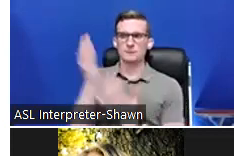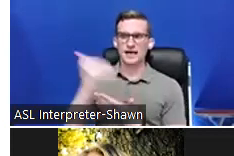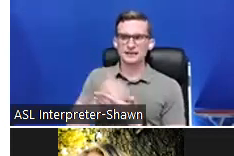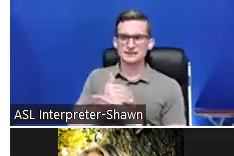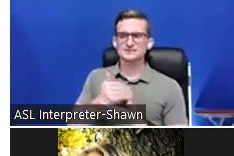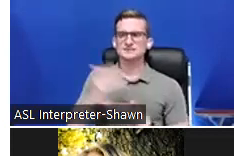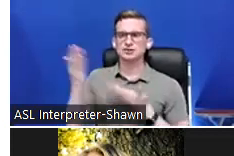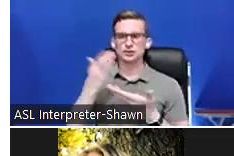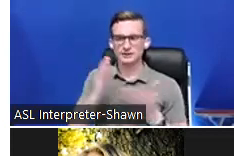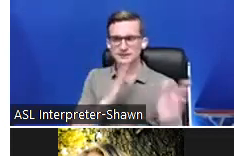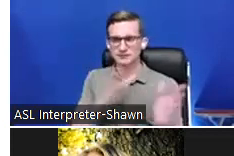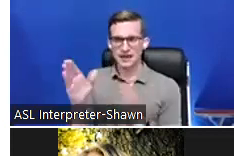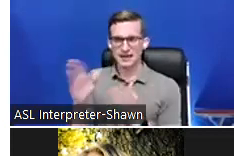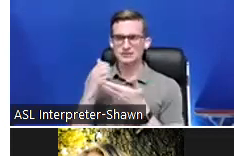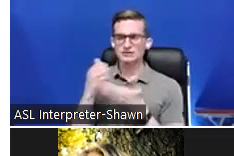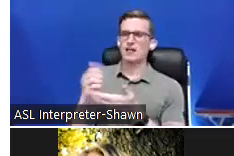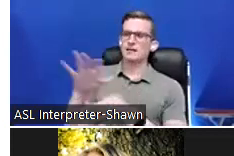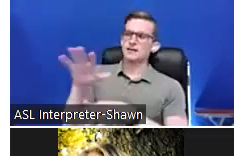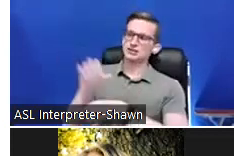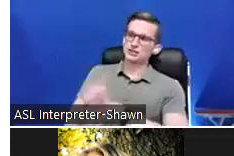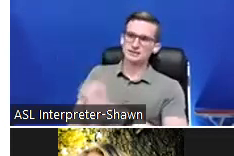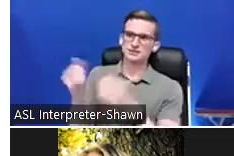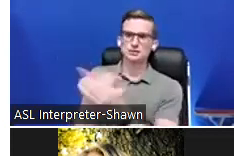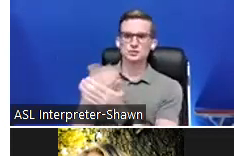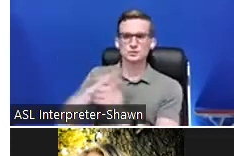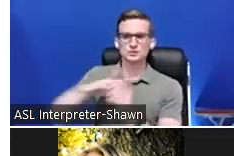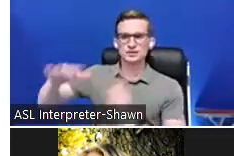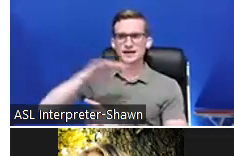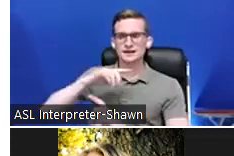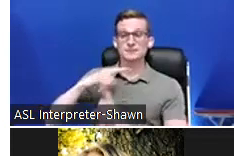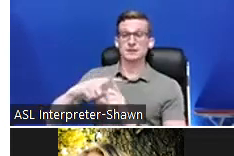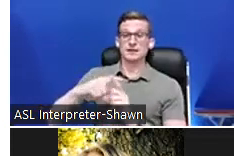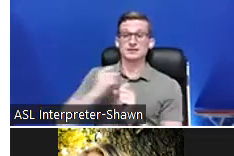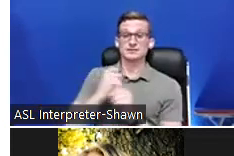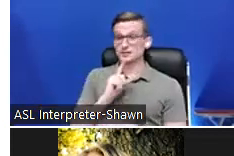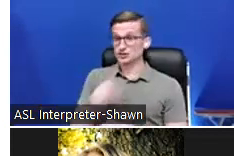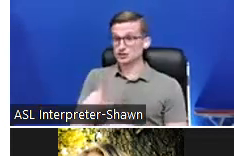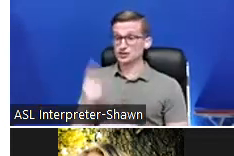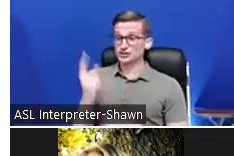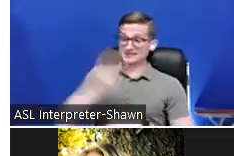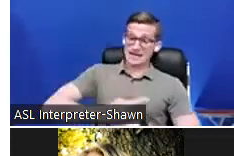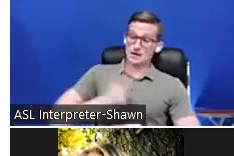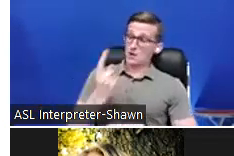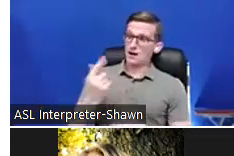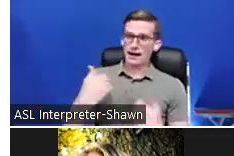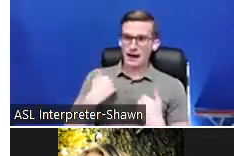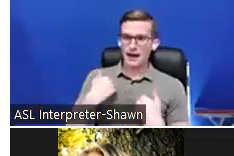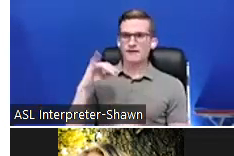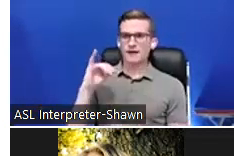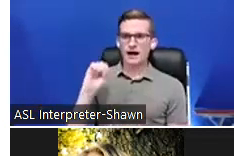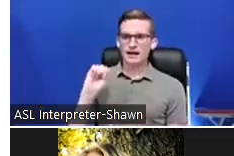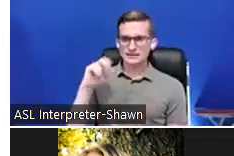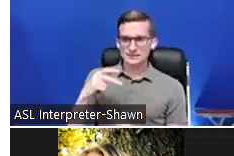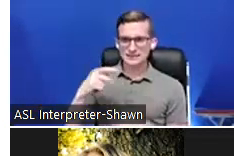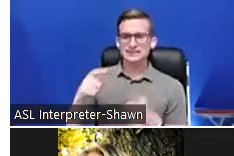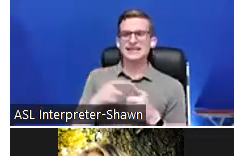new setting, but also ensuring that from day one, there's an initial service plan in place that's addressing things like the needs that